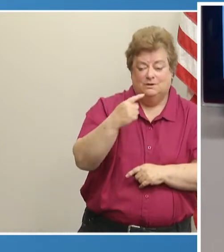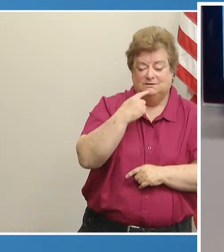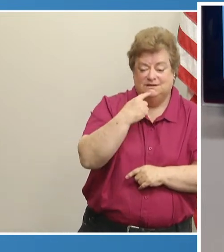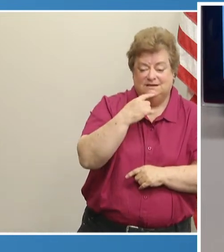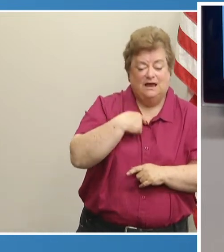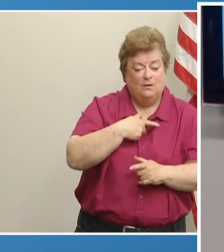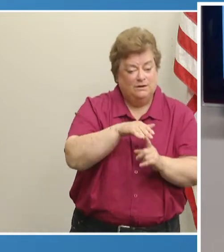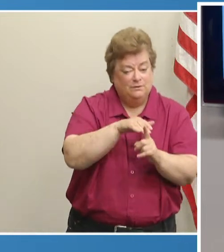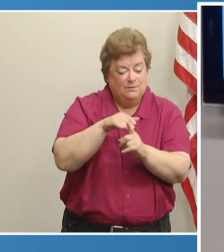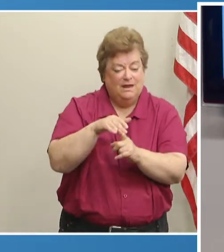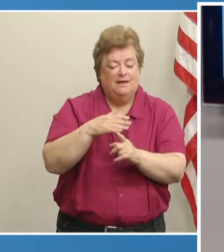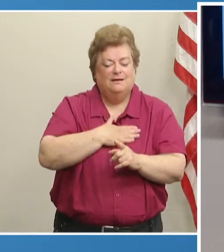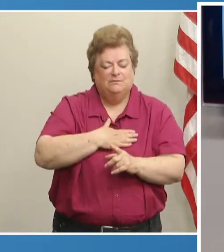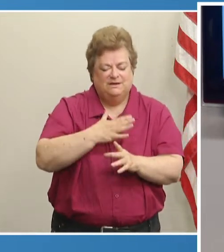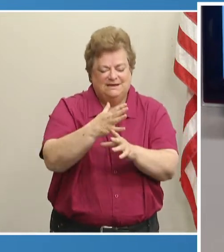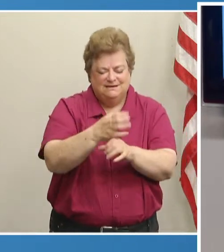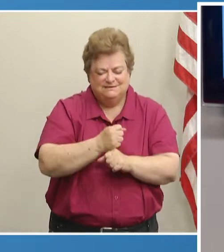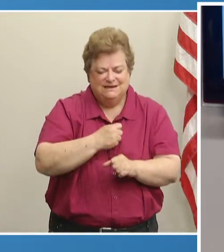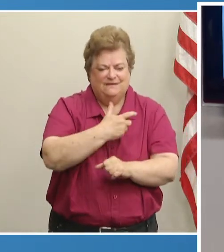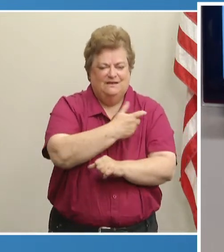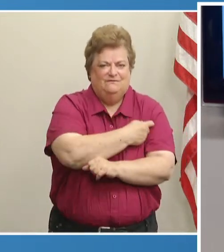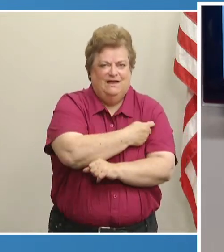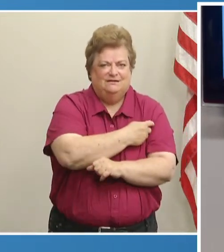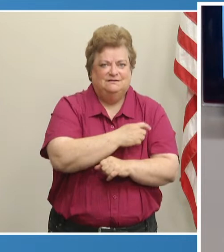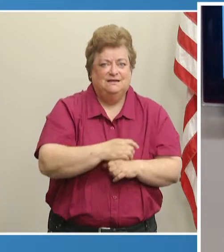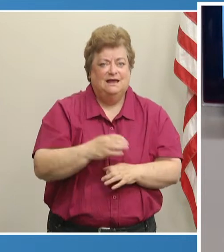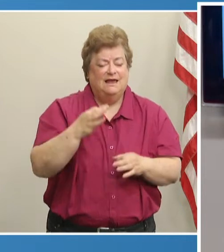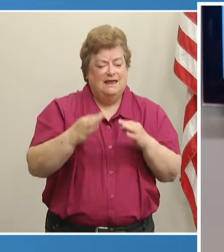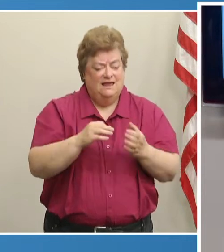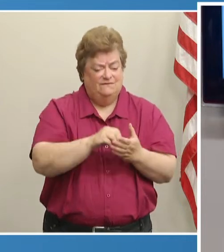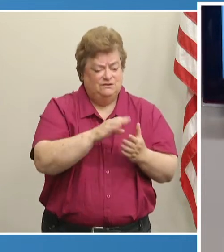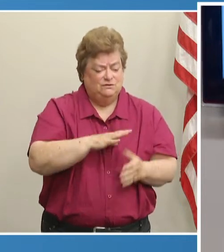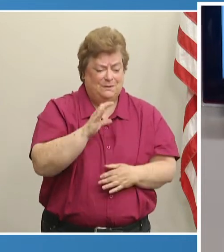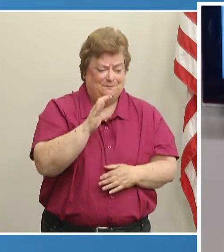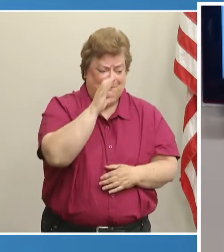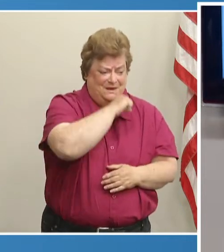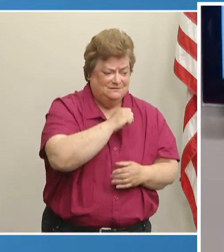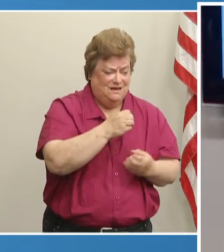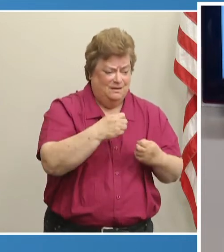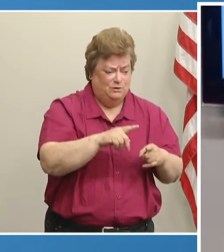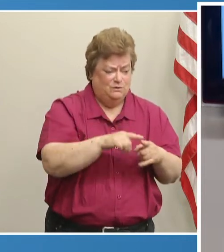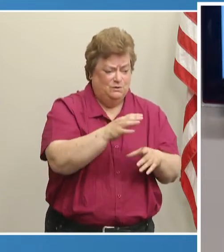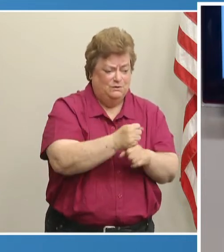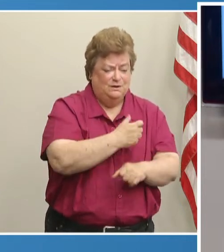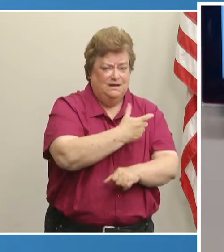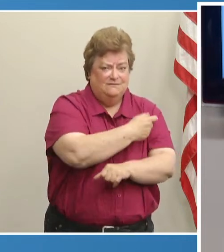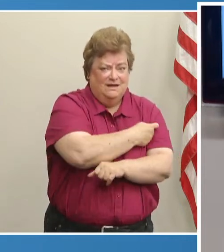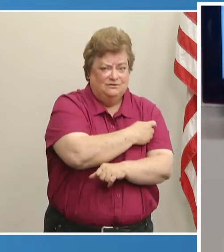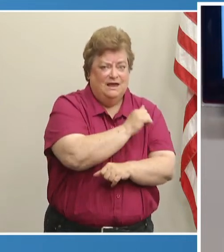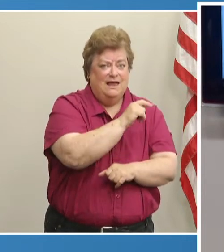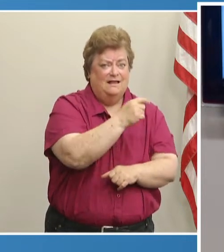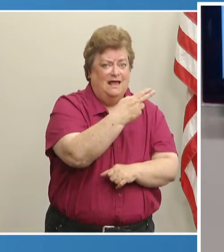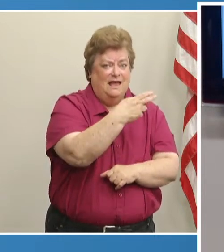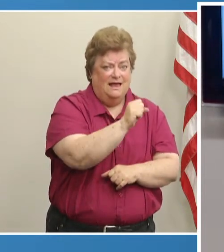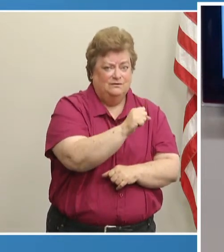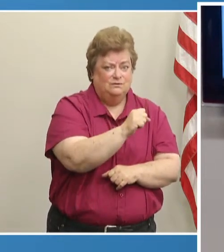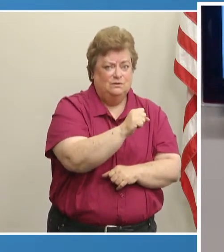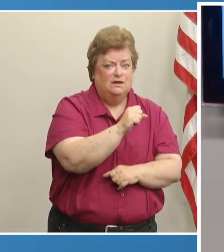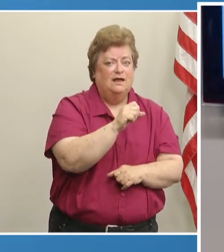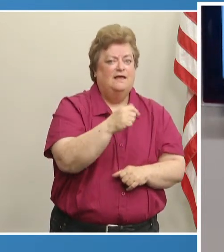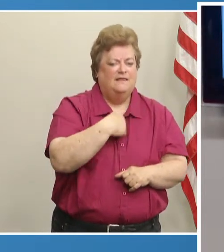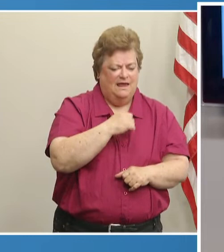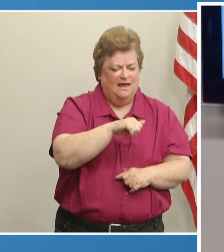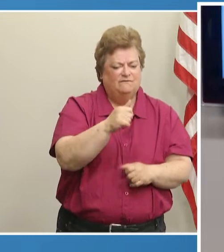you, please get your vaccine. And if students miss the opportunity to get vaccinated at their high school clinic, there are